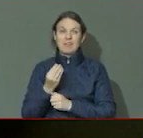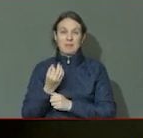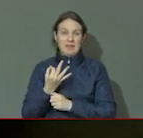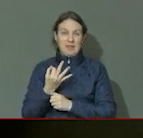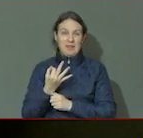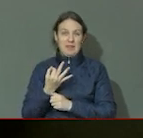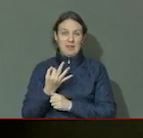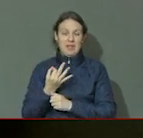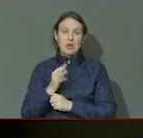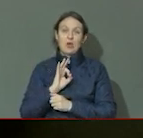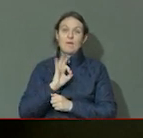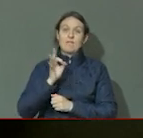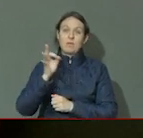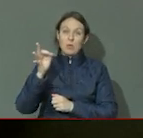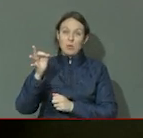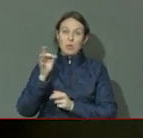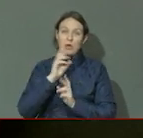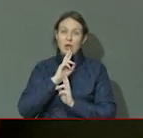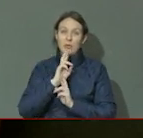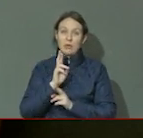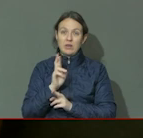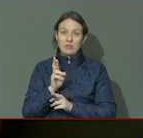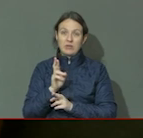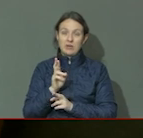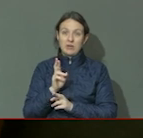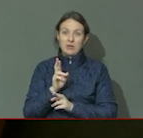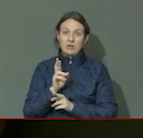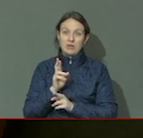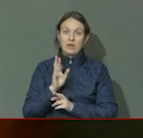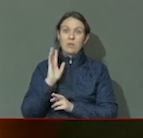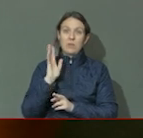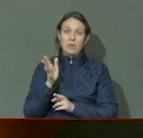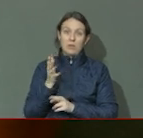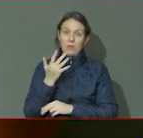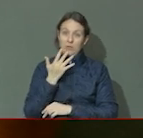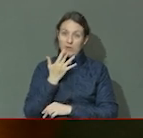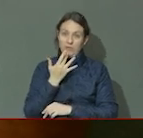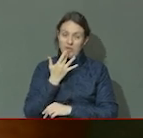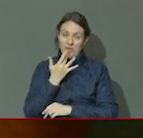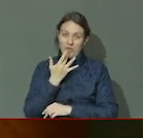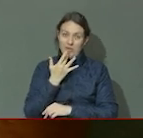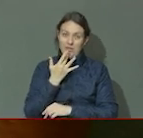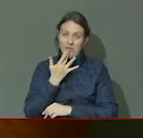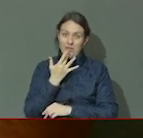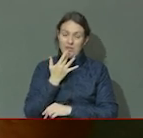my forward reaction was favored